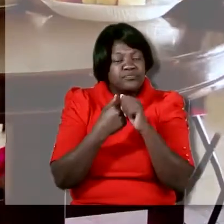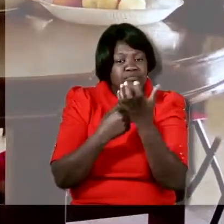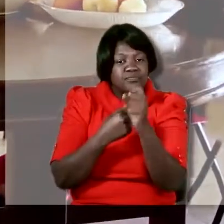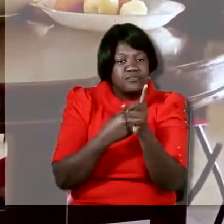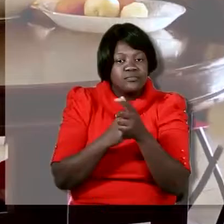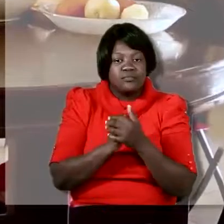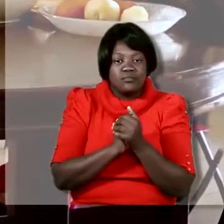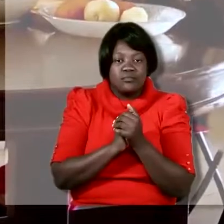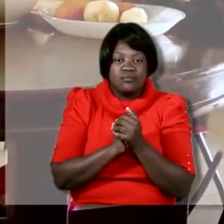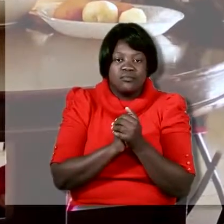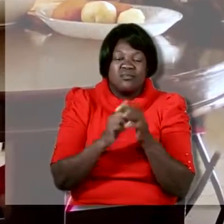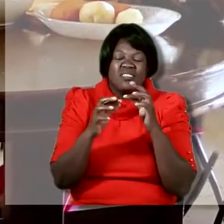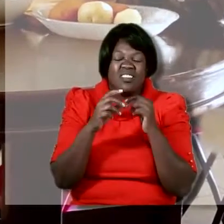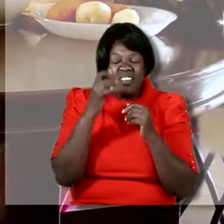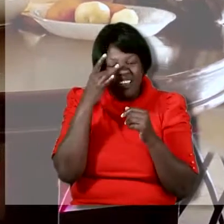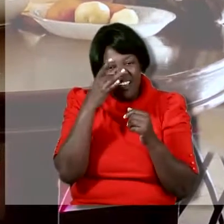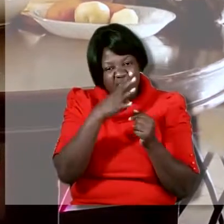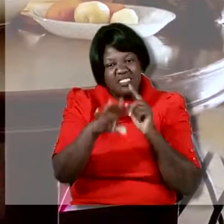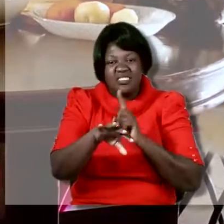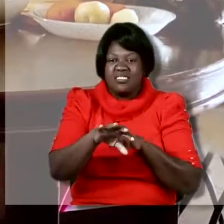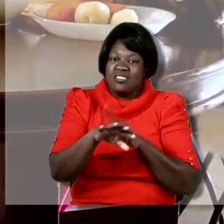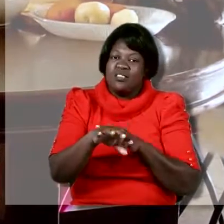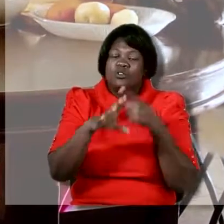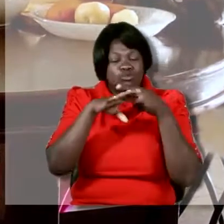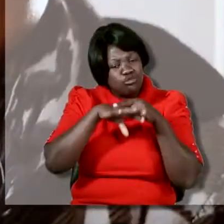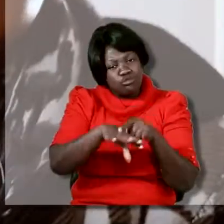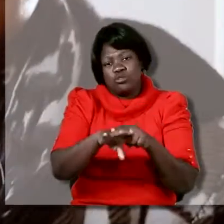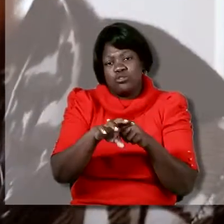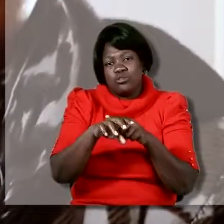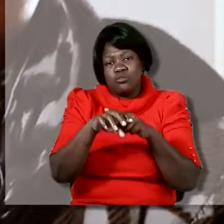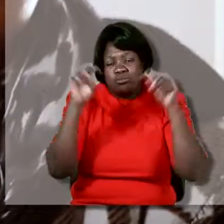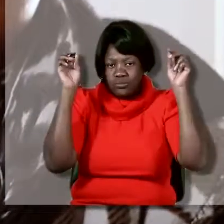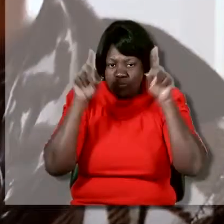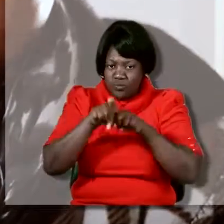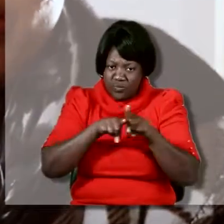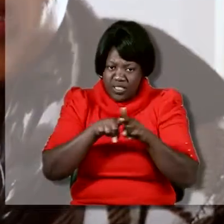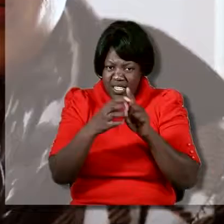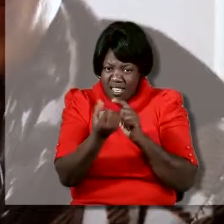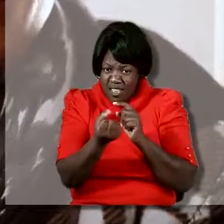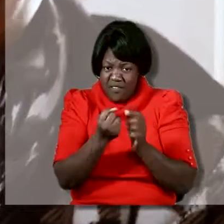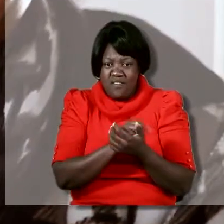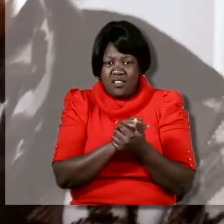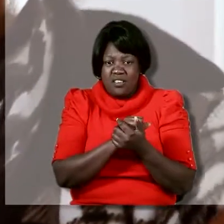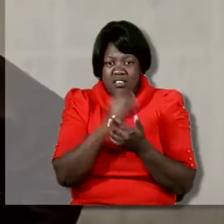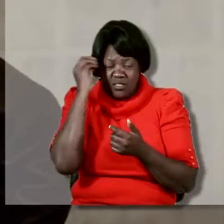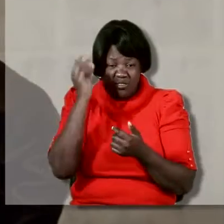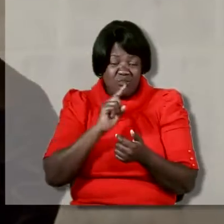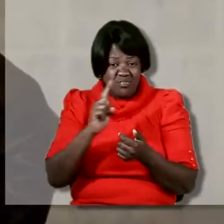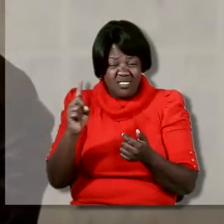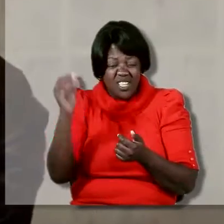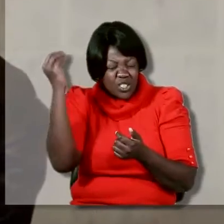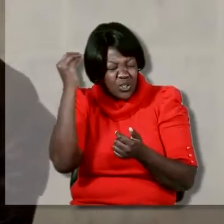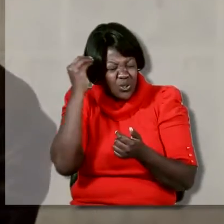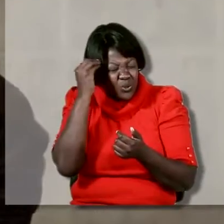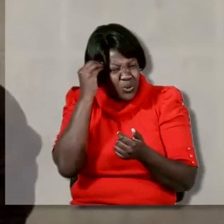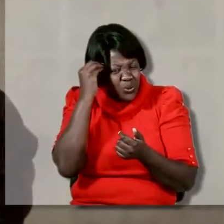Mom, please tell me you're not busy at the moment. There's always time for you, my darling. What's the matter?